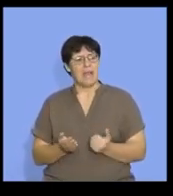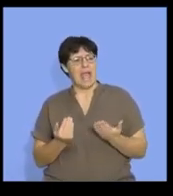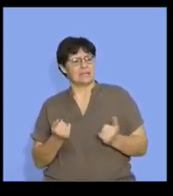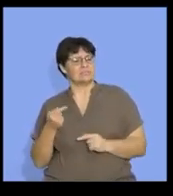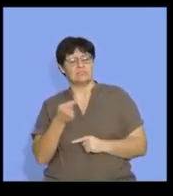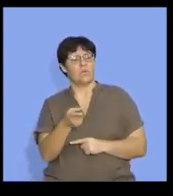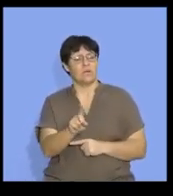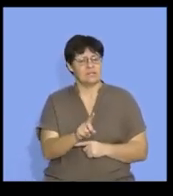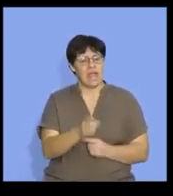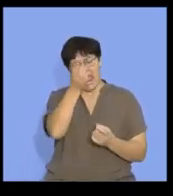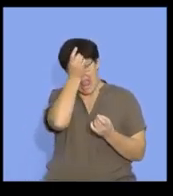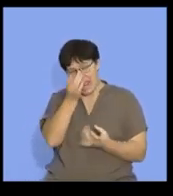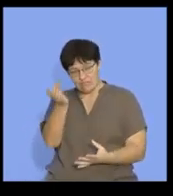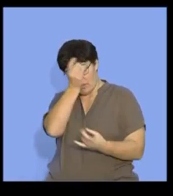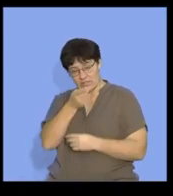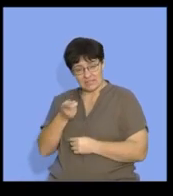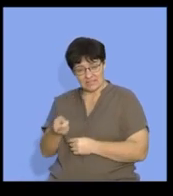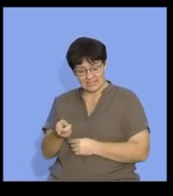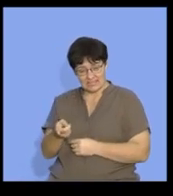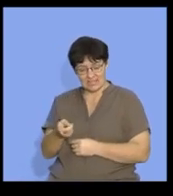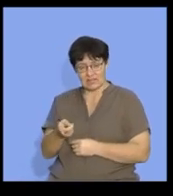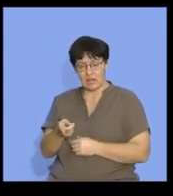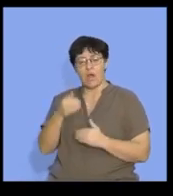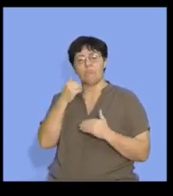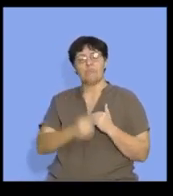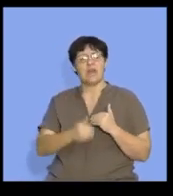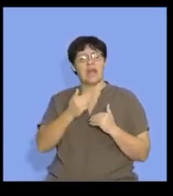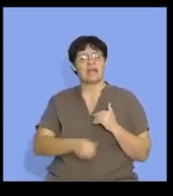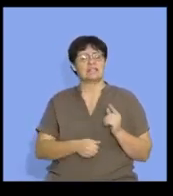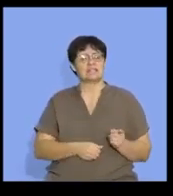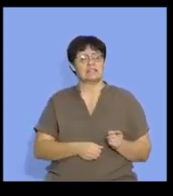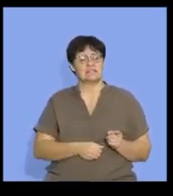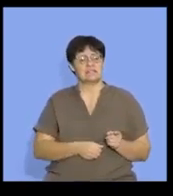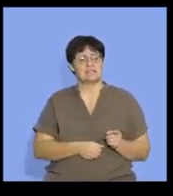information. The bread with